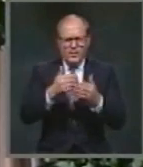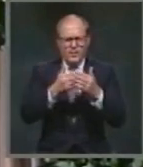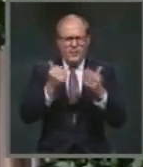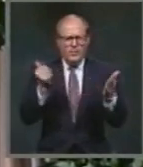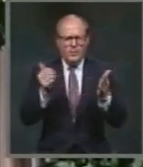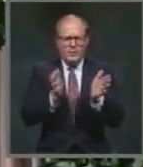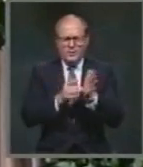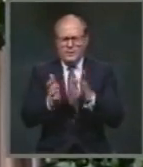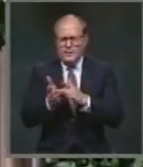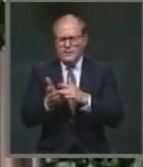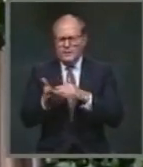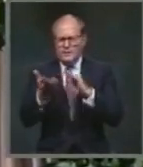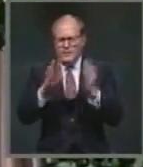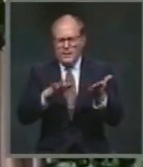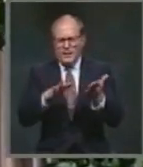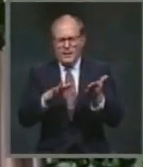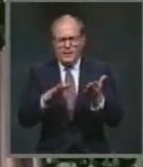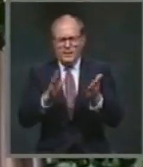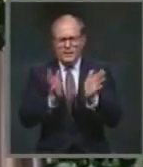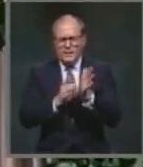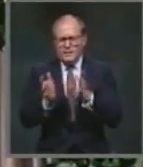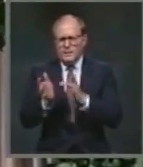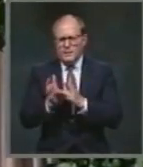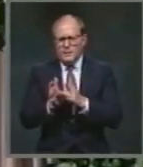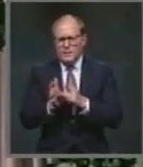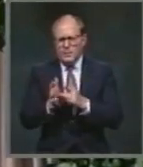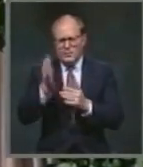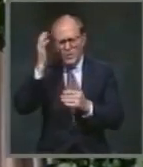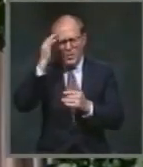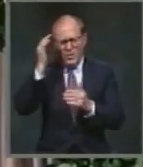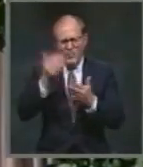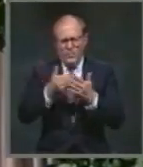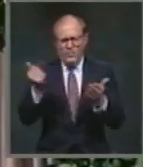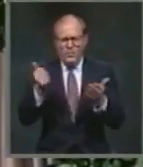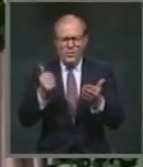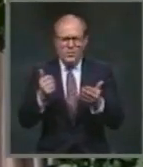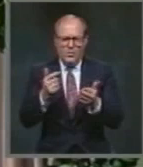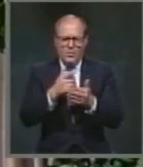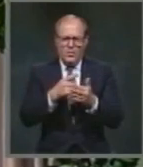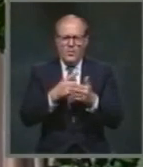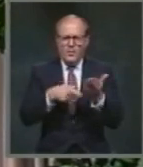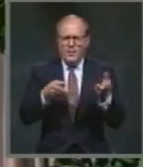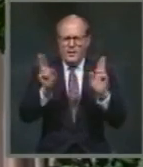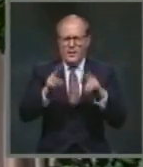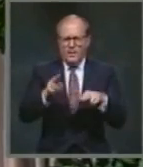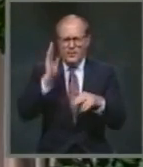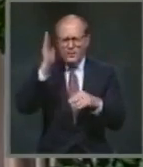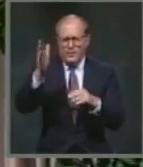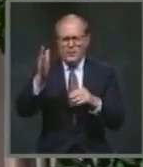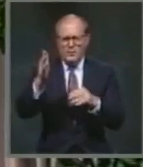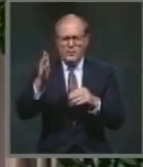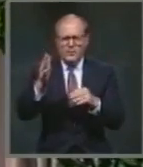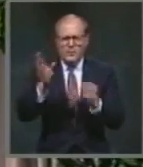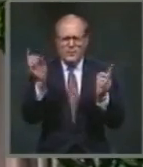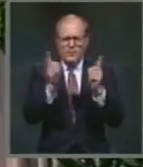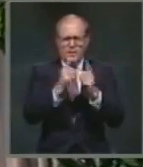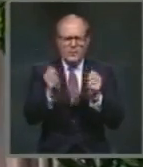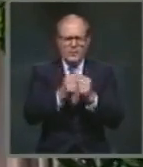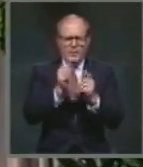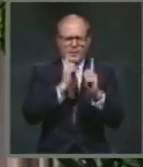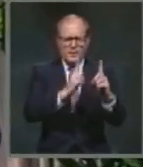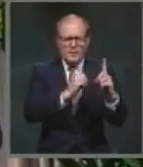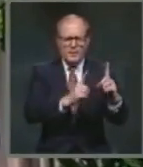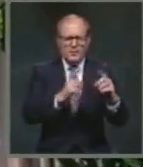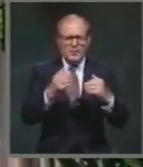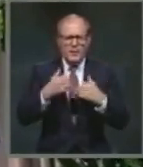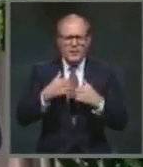crucifixion, Jesus, being deity, and knowing beforehand the events of the night and the coming day, met with his disciples to